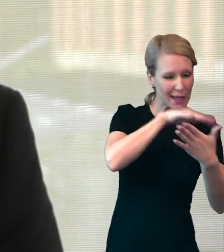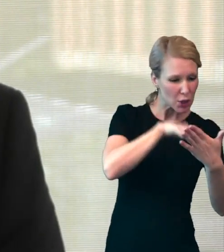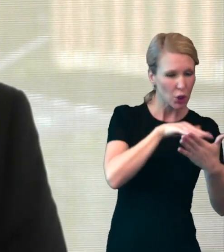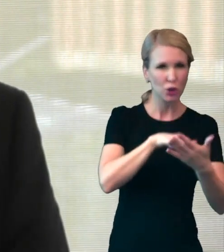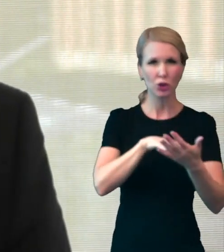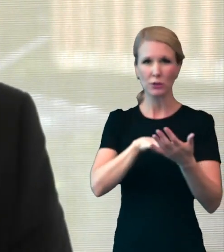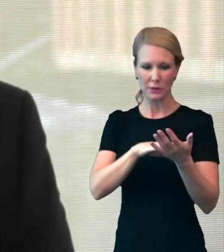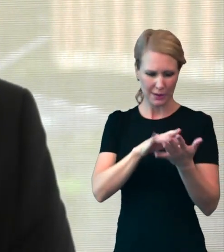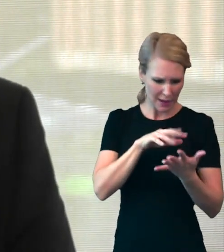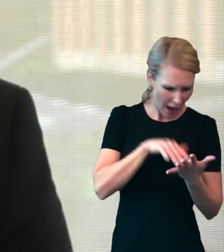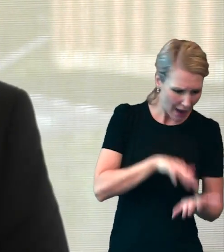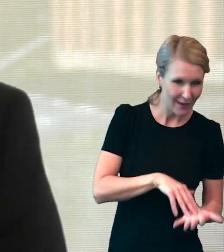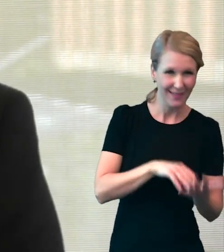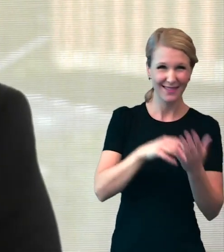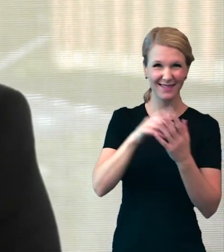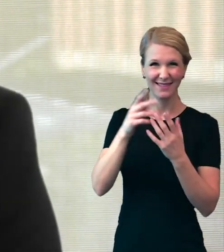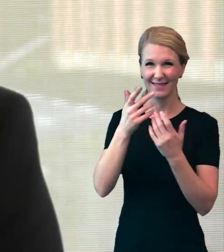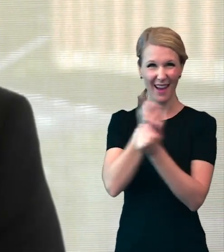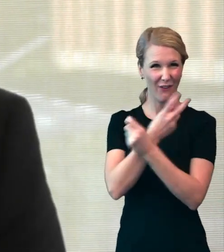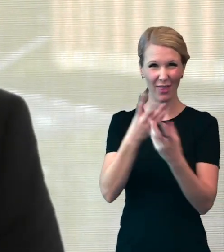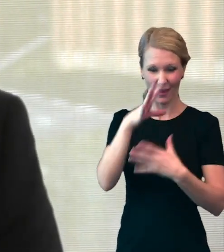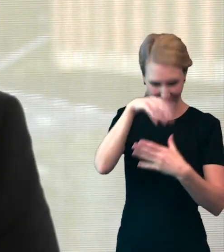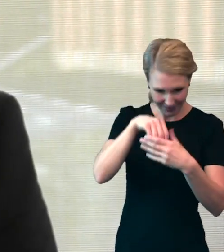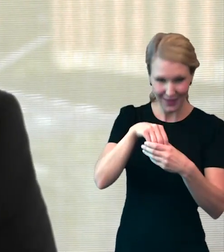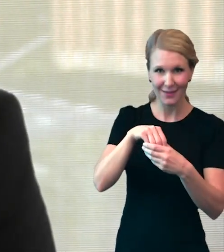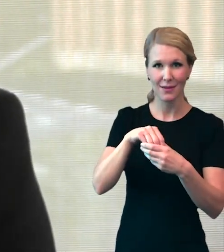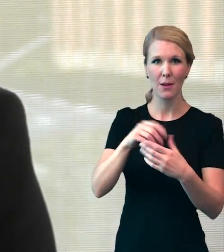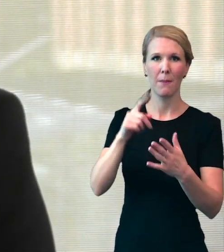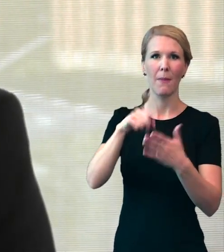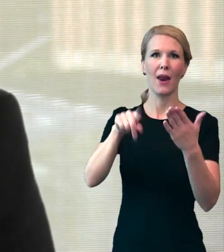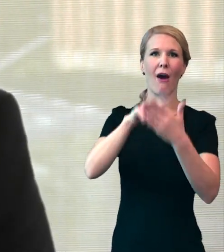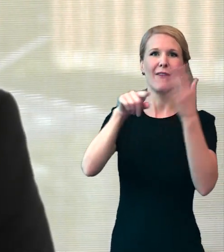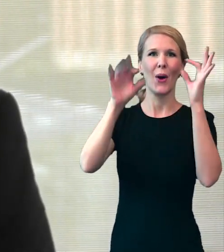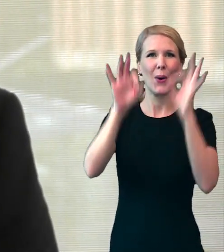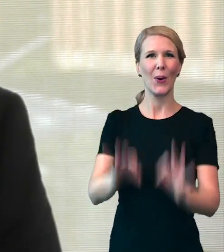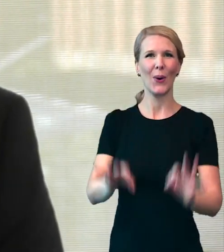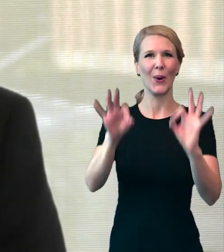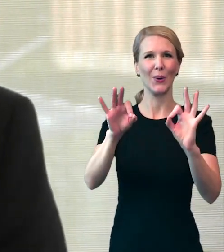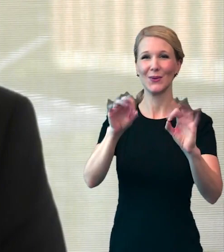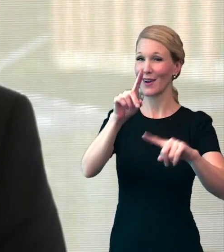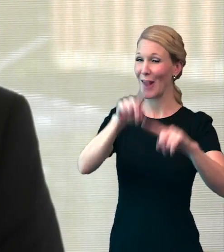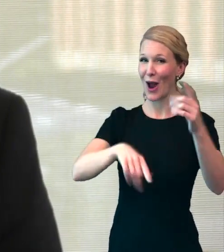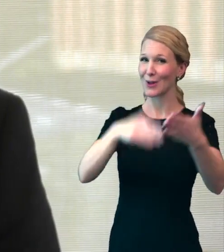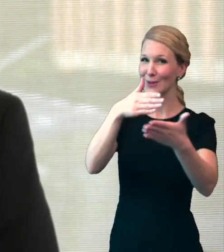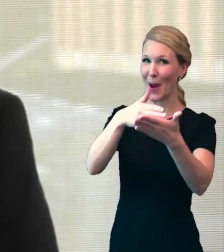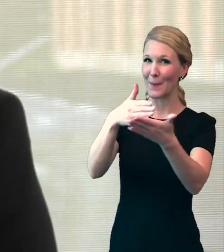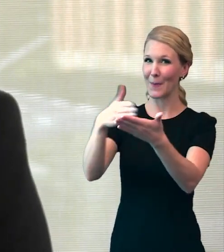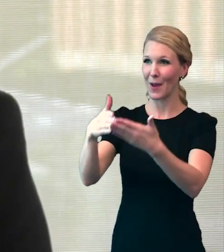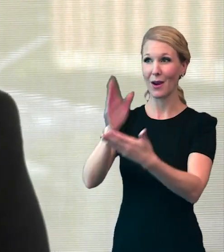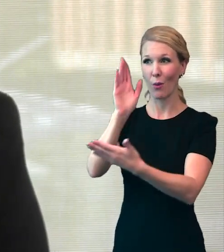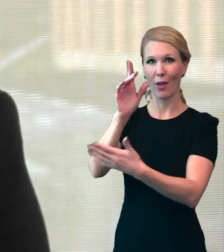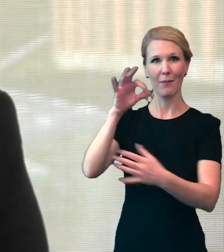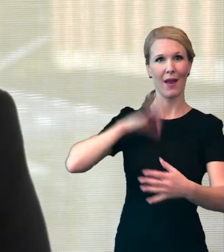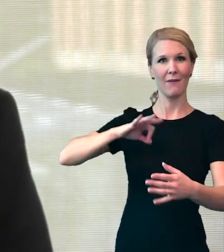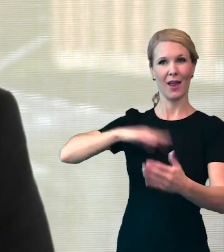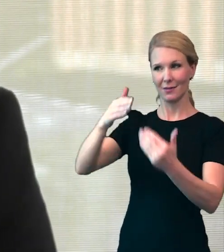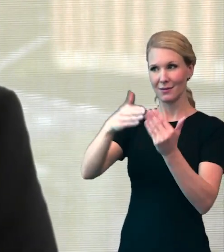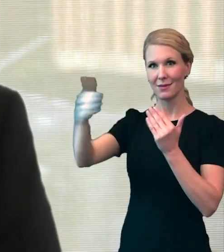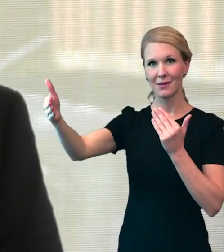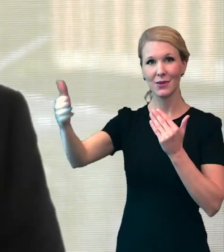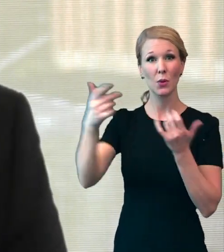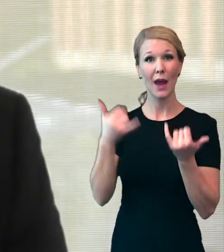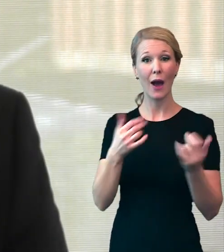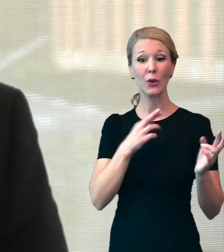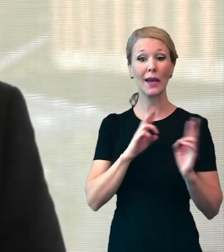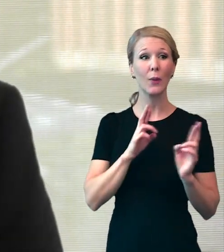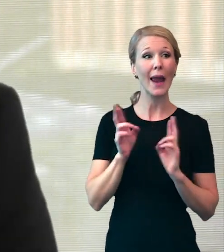and engagement has paid off. You are unstoppable and will continue to succeed long after you receive that diploma. You are no longer getting ready, but